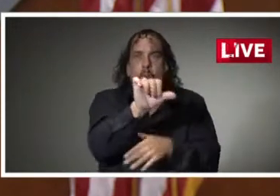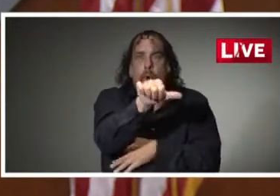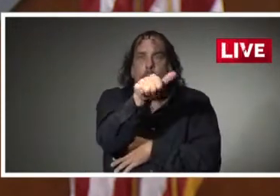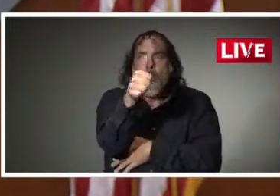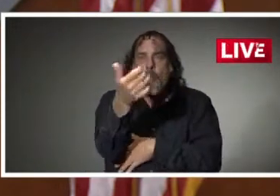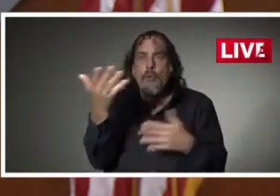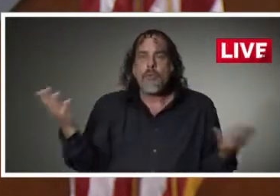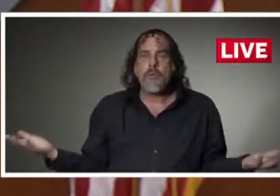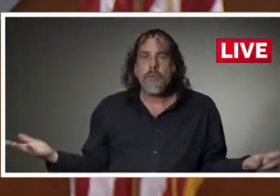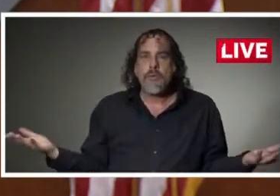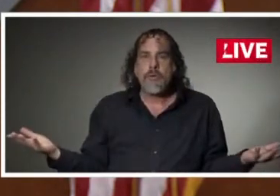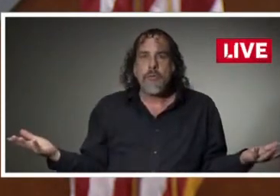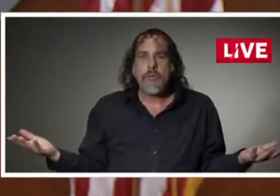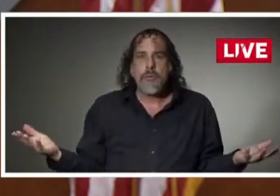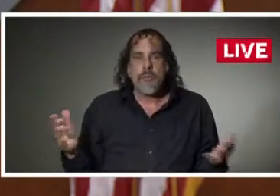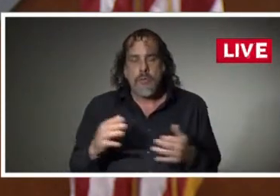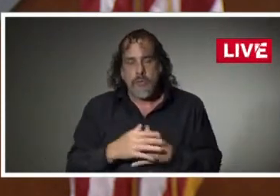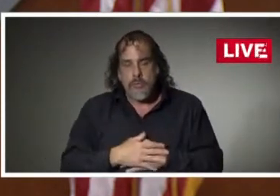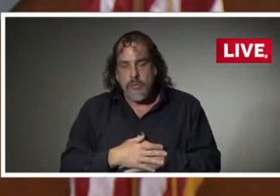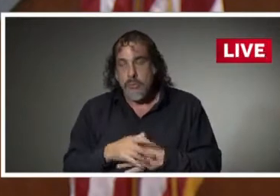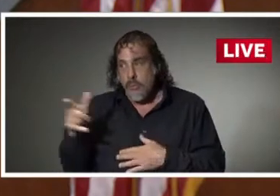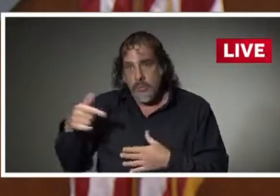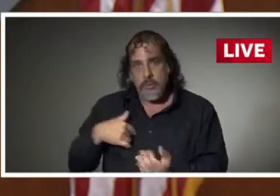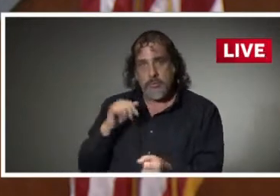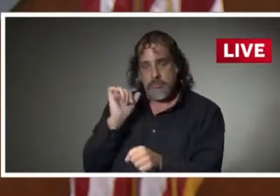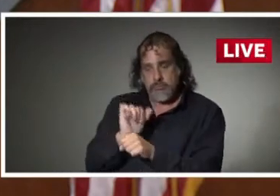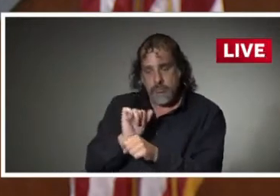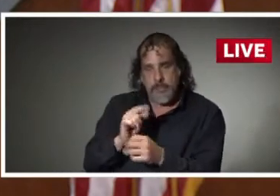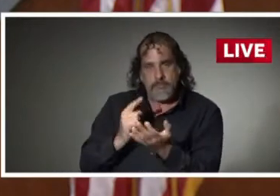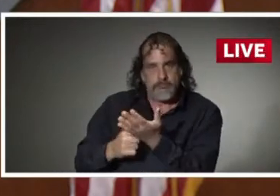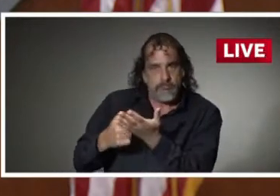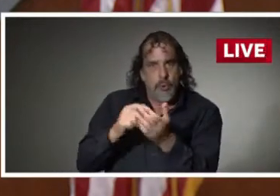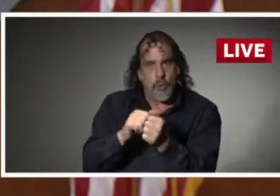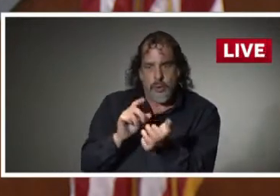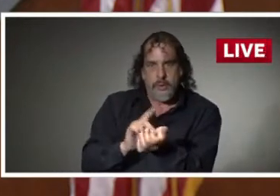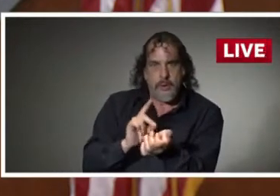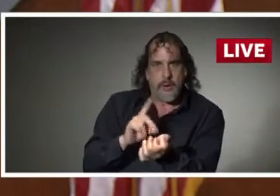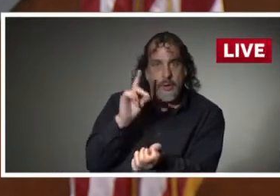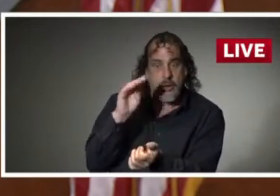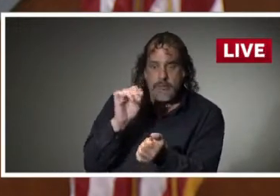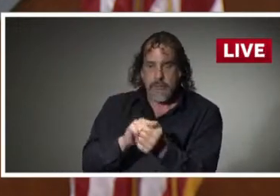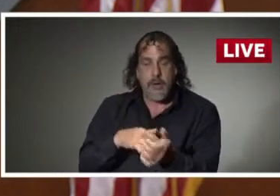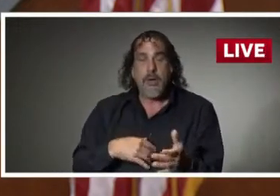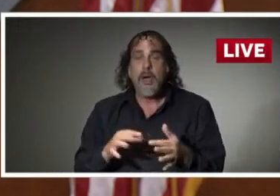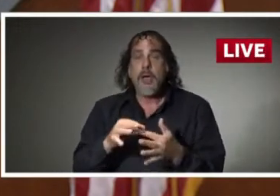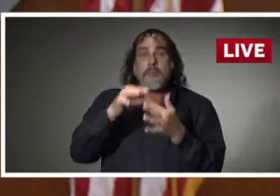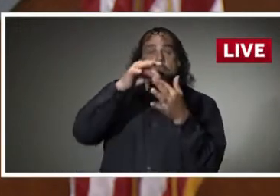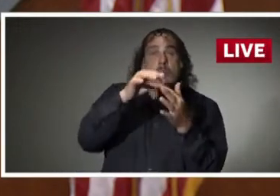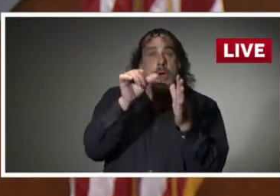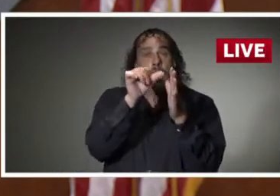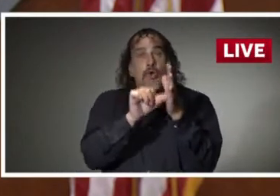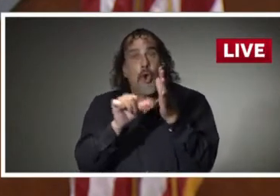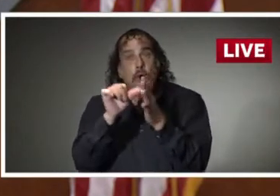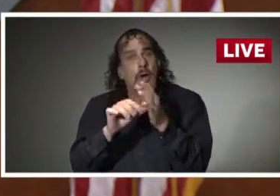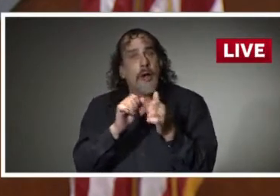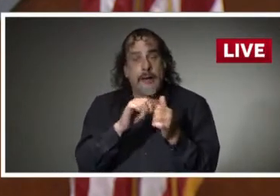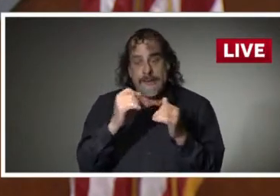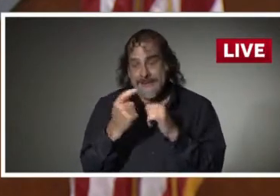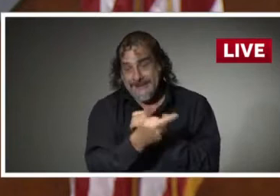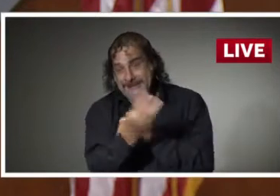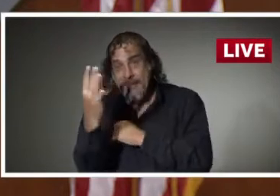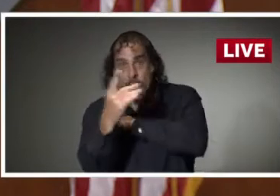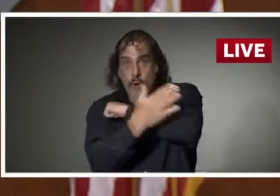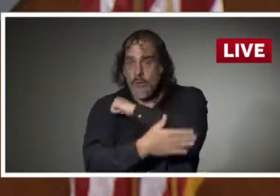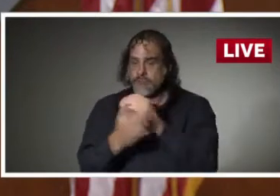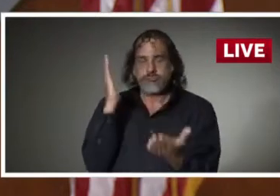Because of that, we have worked with Dr. Dobbs and his team and ordered elective procedures to stop in several counties. We